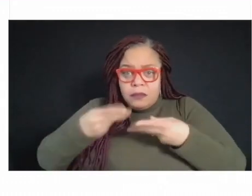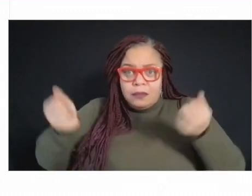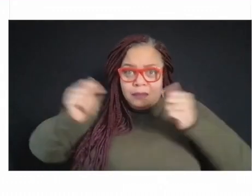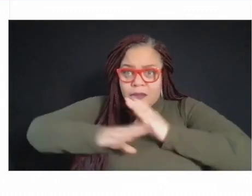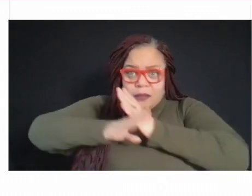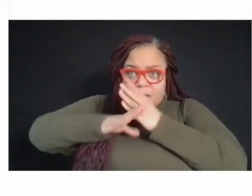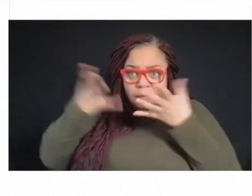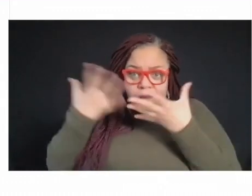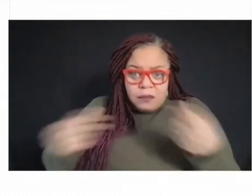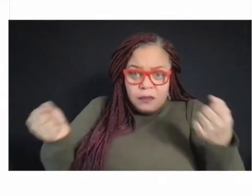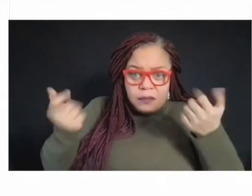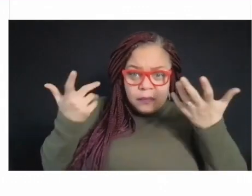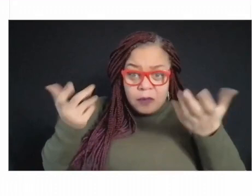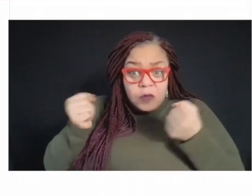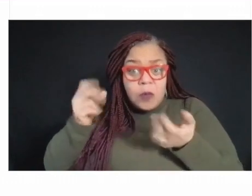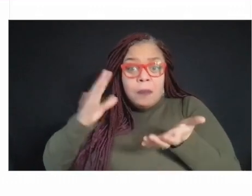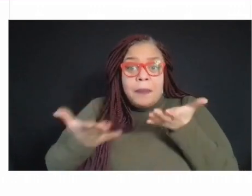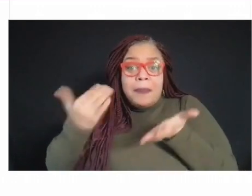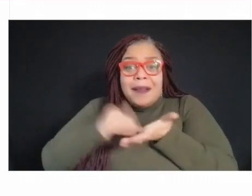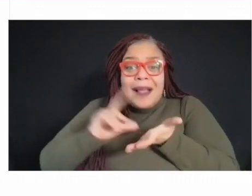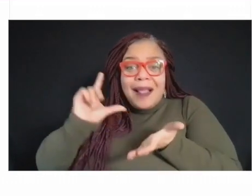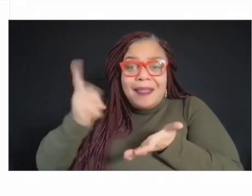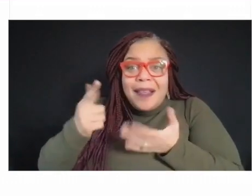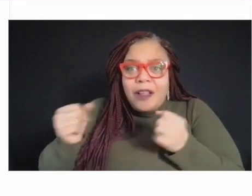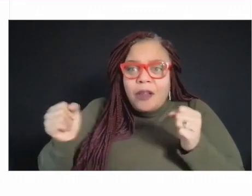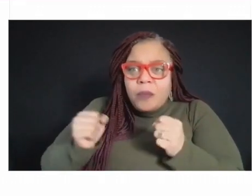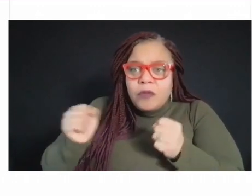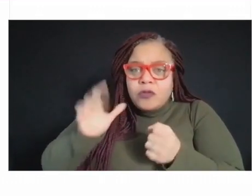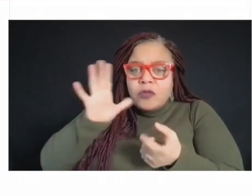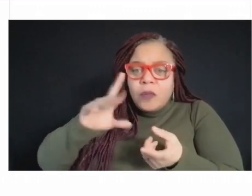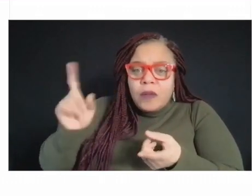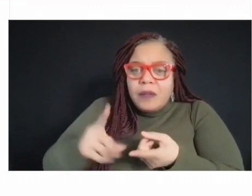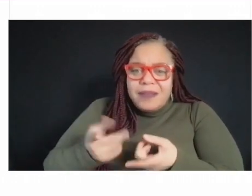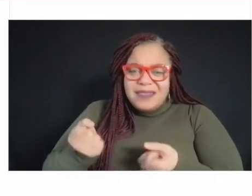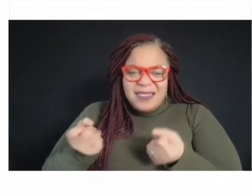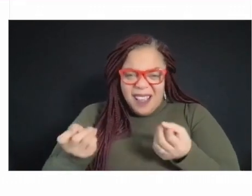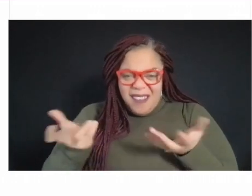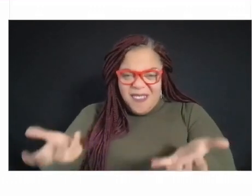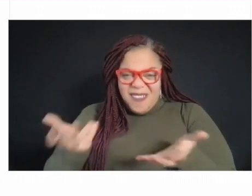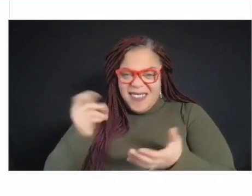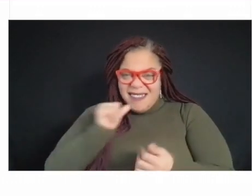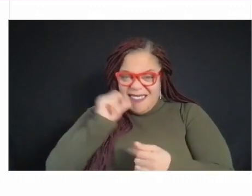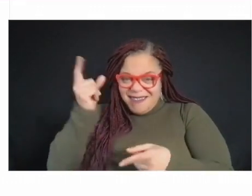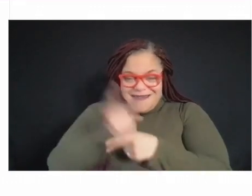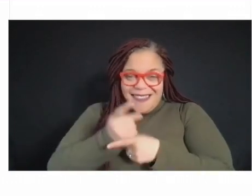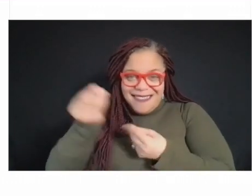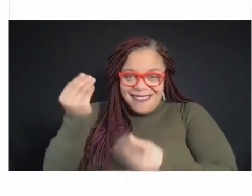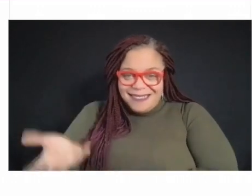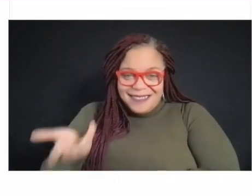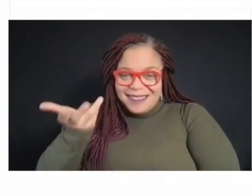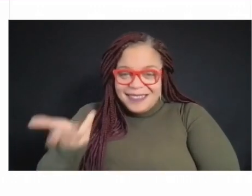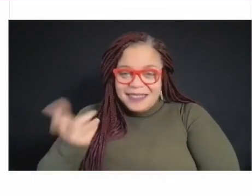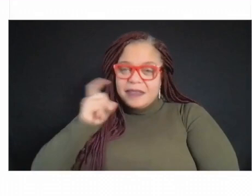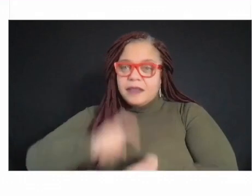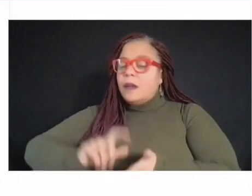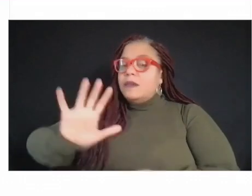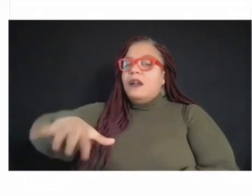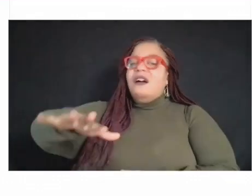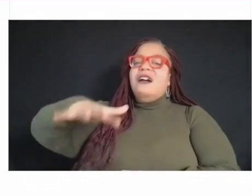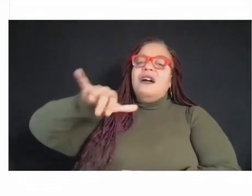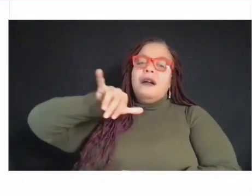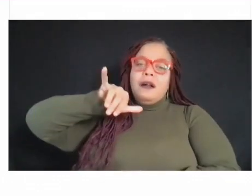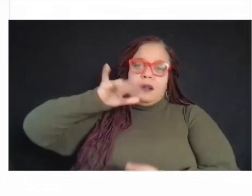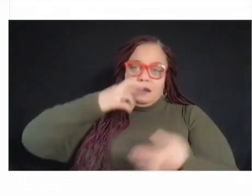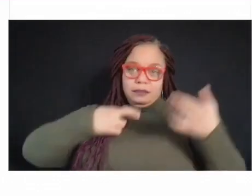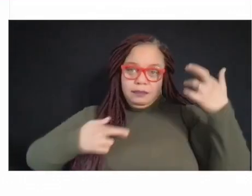limited. Well, that turned out not to be the case at all. In fact, we've realized over time that the mRNA vaccines are challenged with